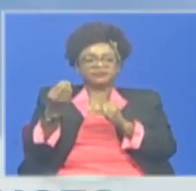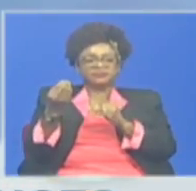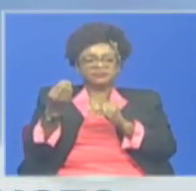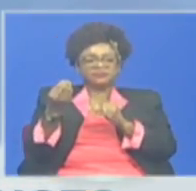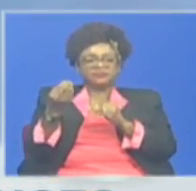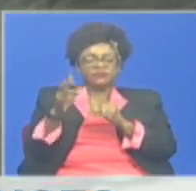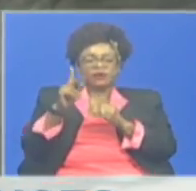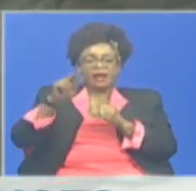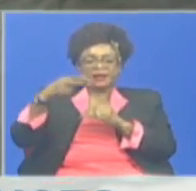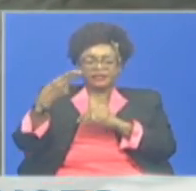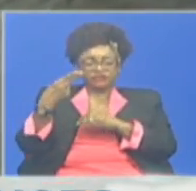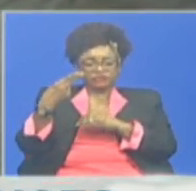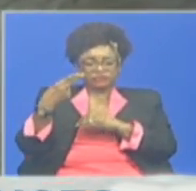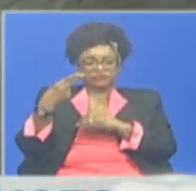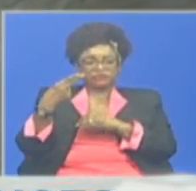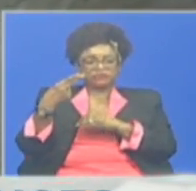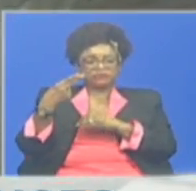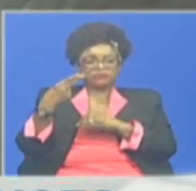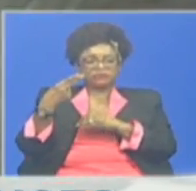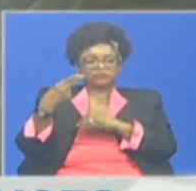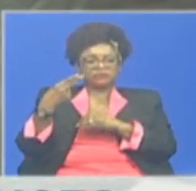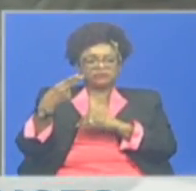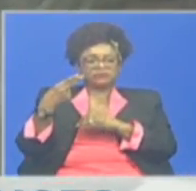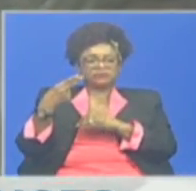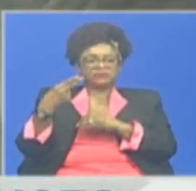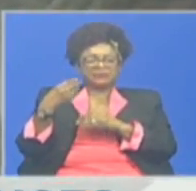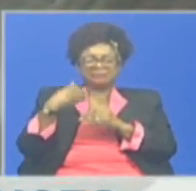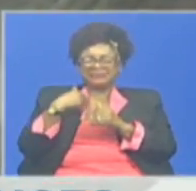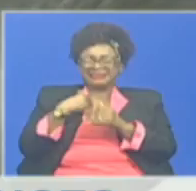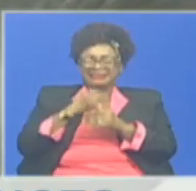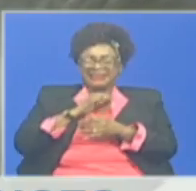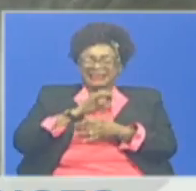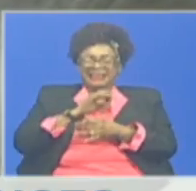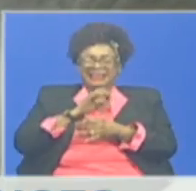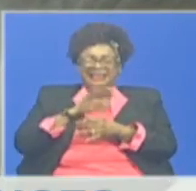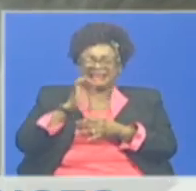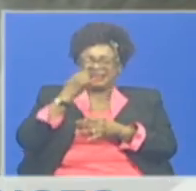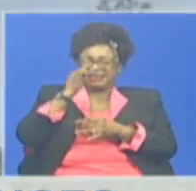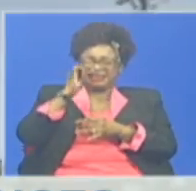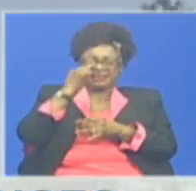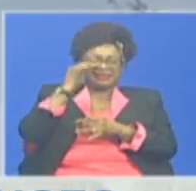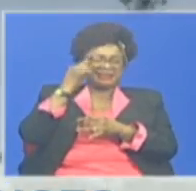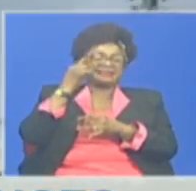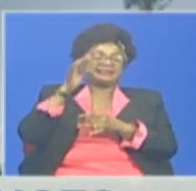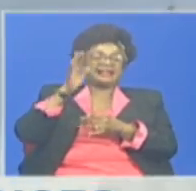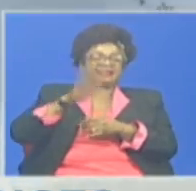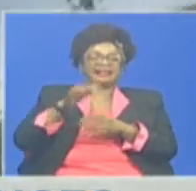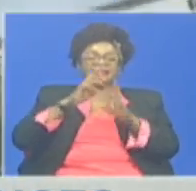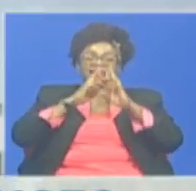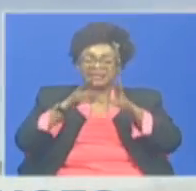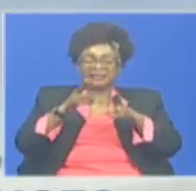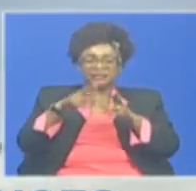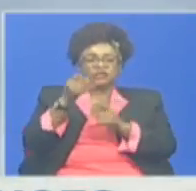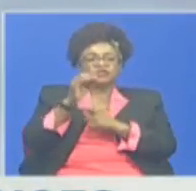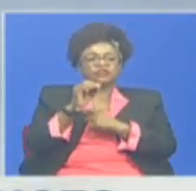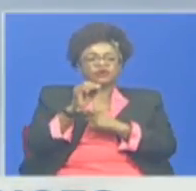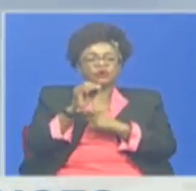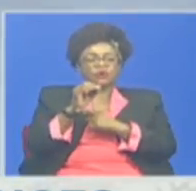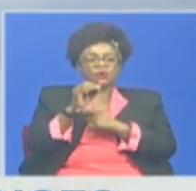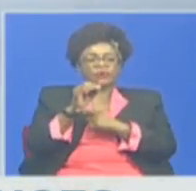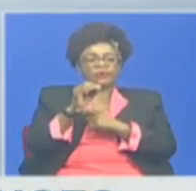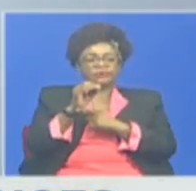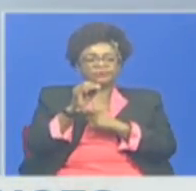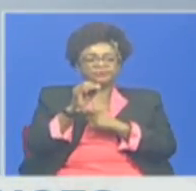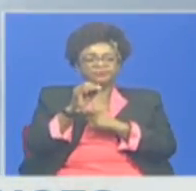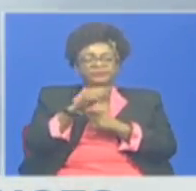KNH Mbagathi. I was more nervous about that thing going into my nose than anything, than even the results, to be honest. And so I moved into the